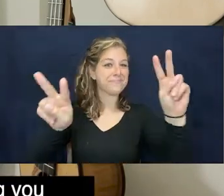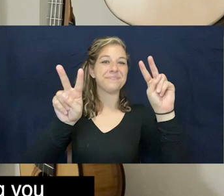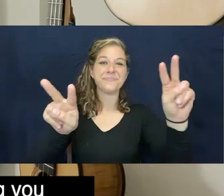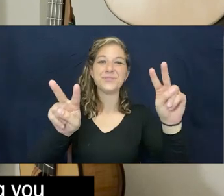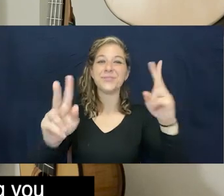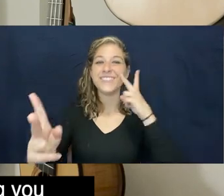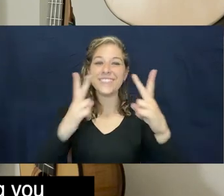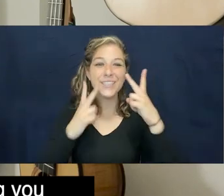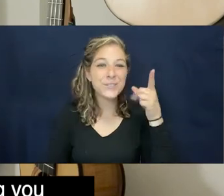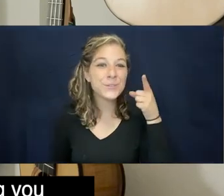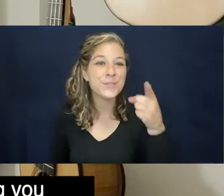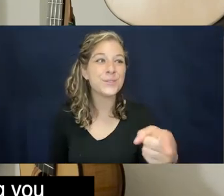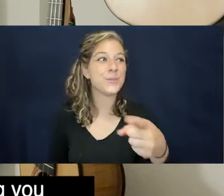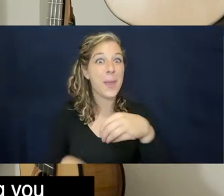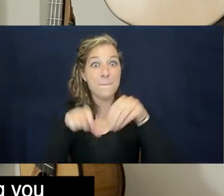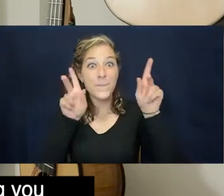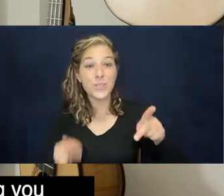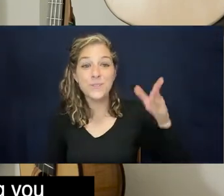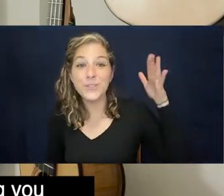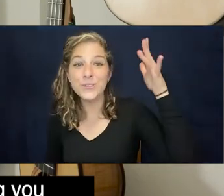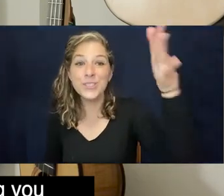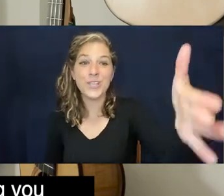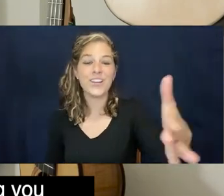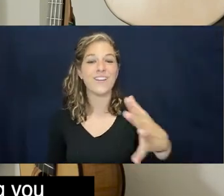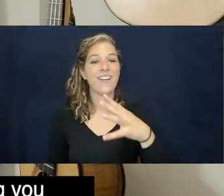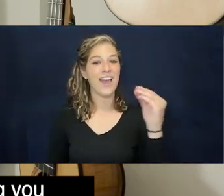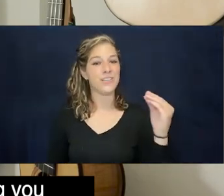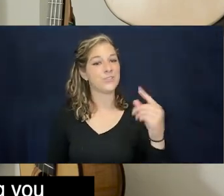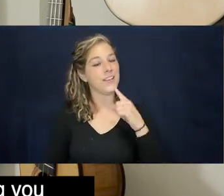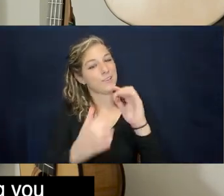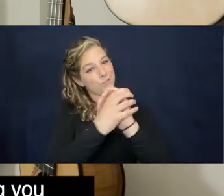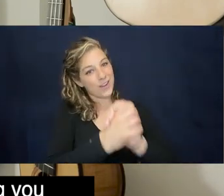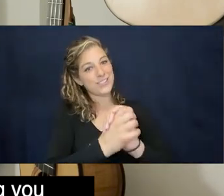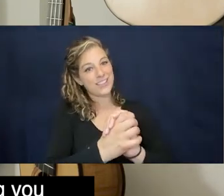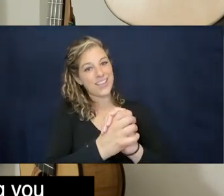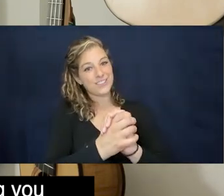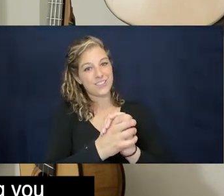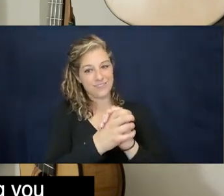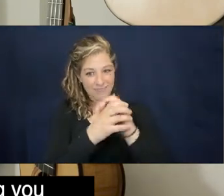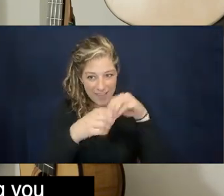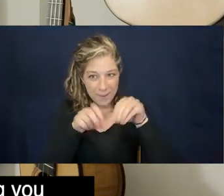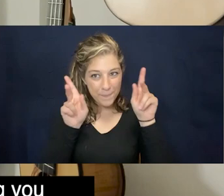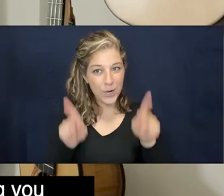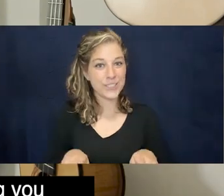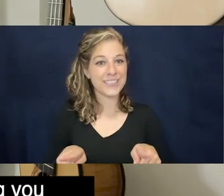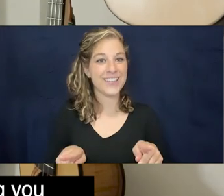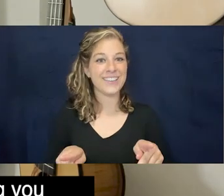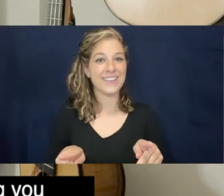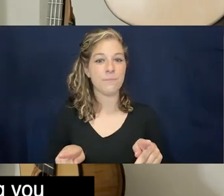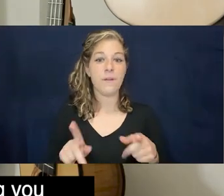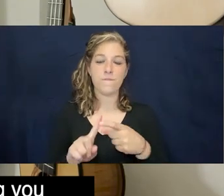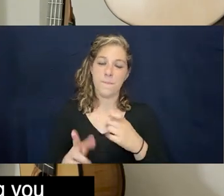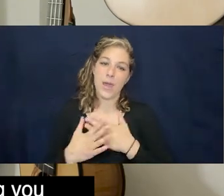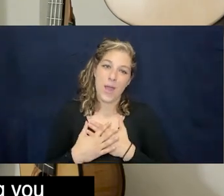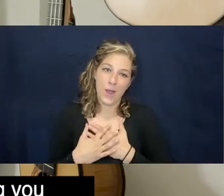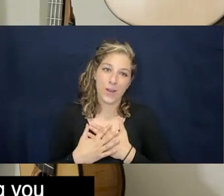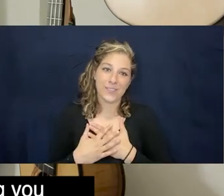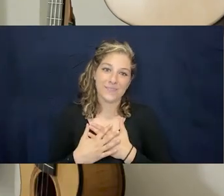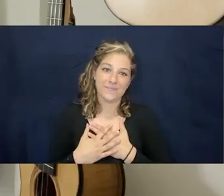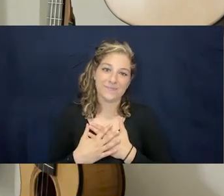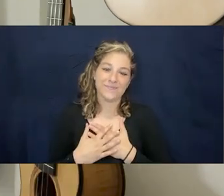Congratulations. And I look forward to seeing you in person in the future and to say congratulations in